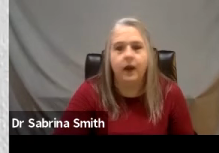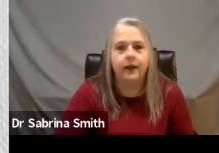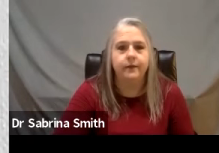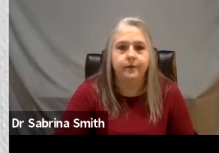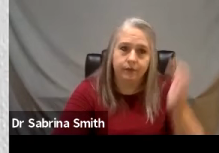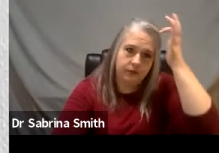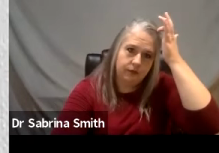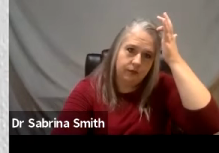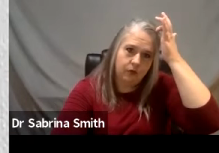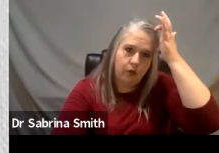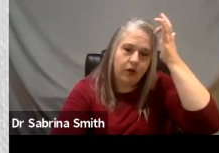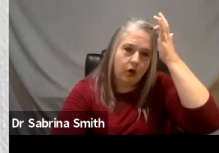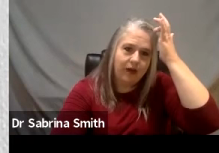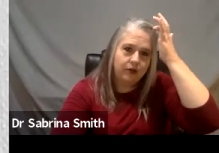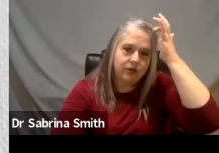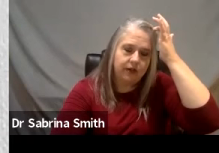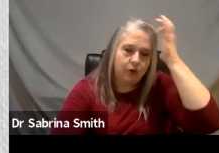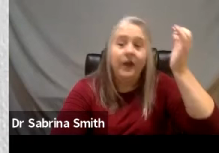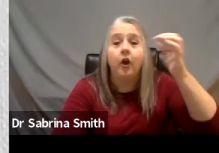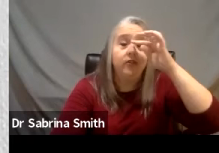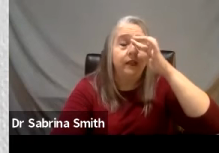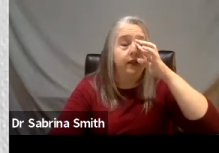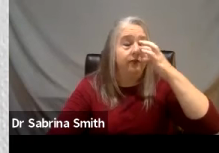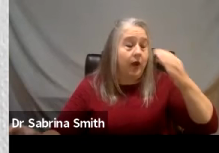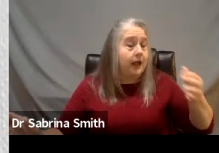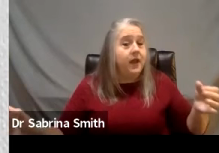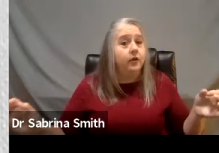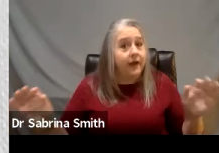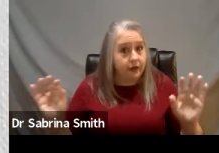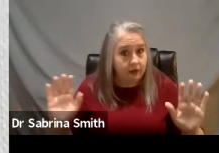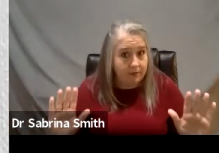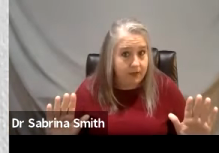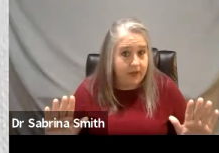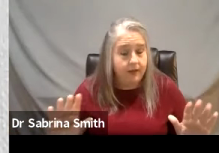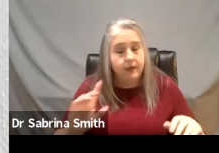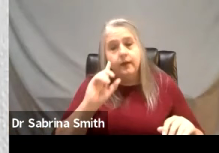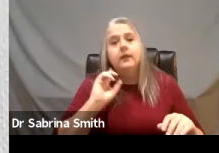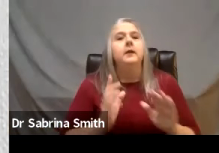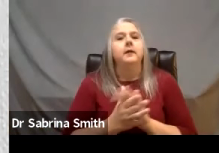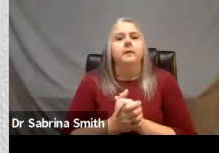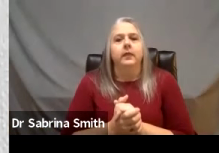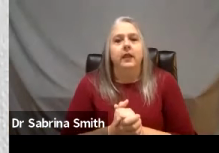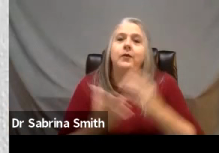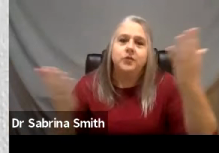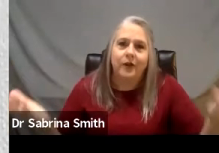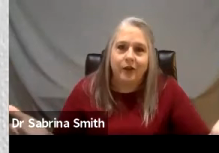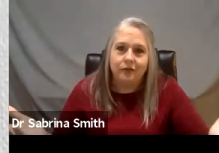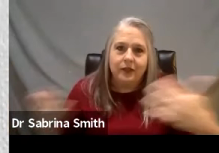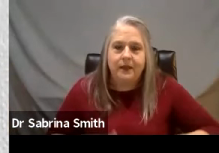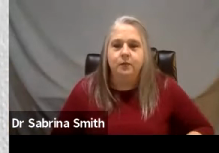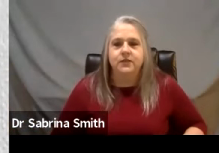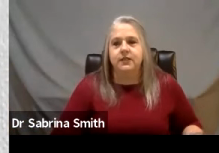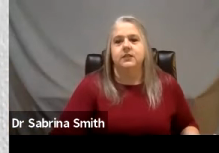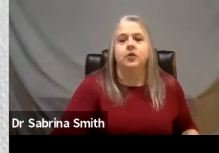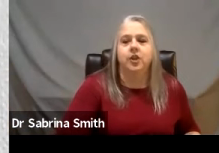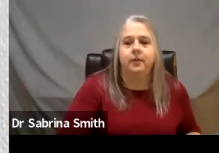All right. What are raters looking for? What are they looking for? I am not a rater, by the way. If I was a rater, I couldn't really